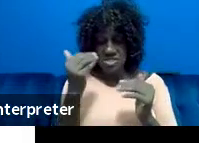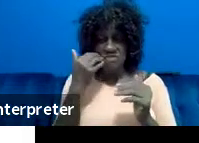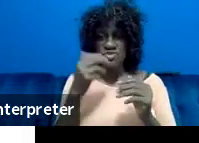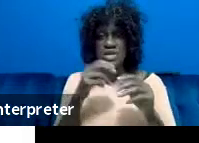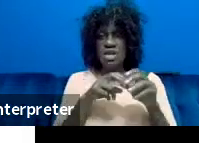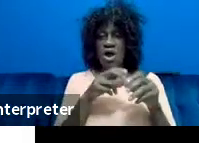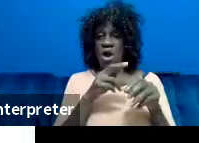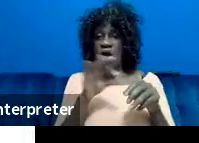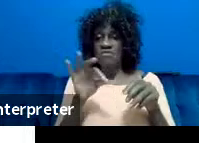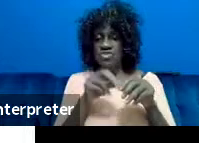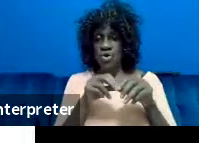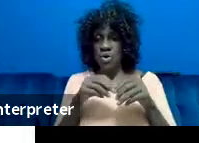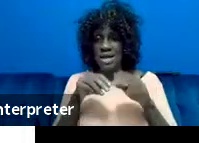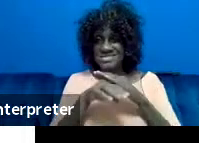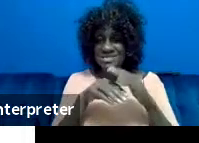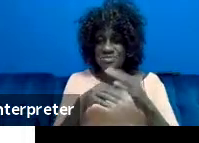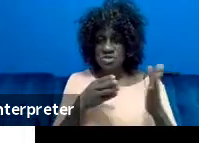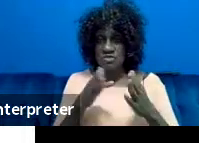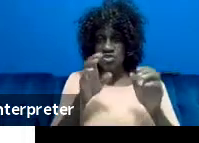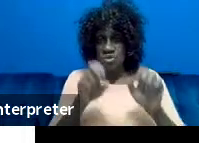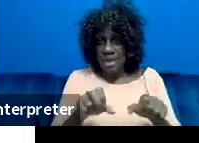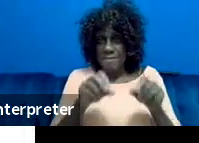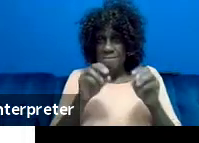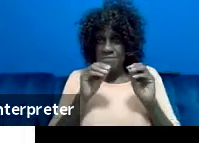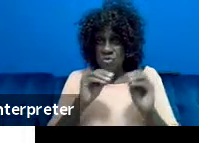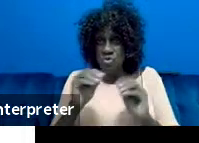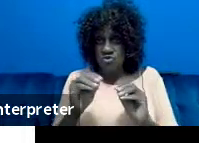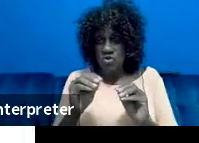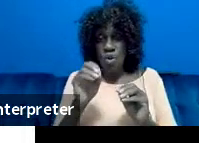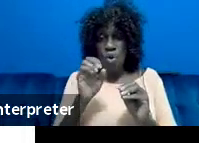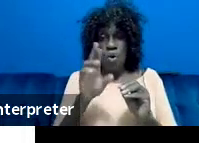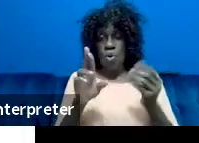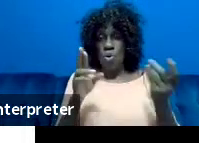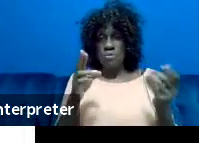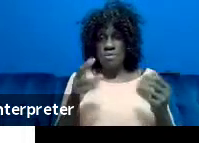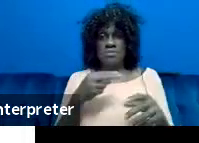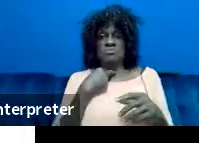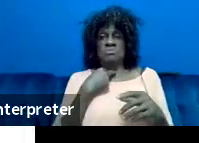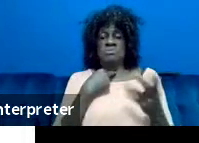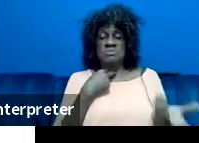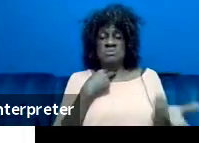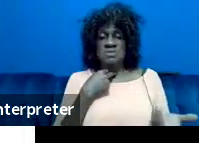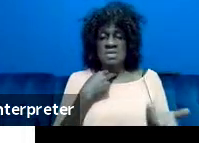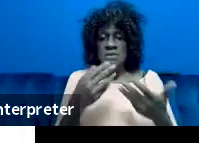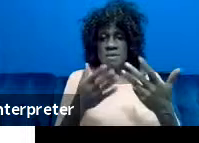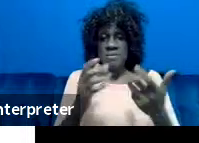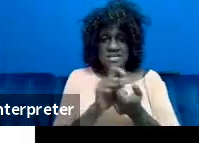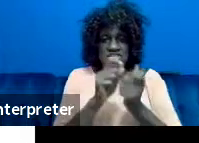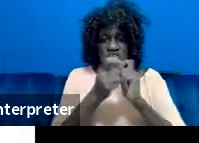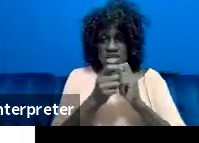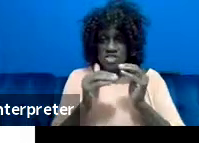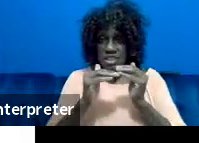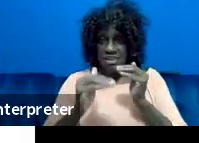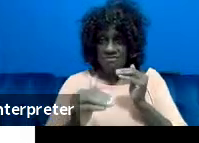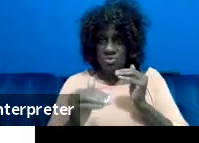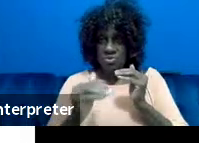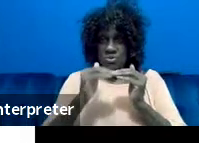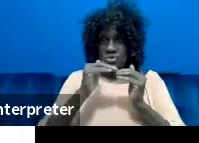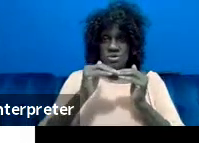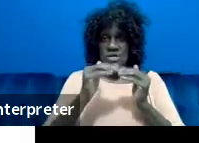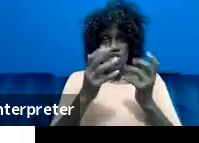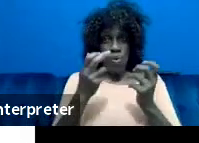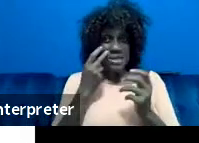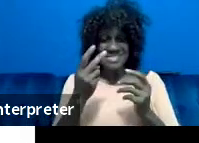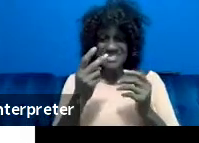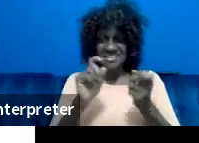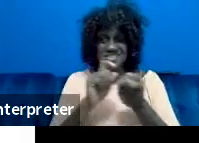your accessible surface, you can move or you may be trapped. Okay, there could be a change in level. We don't want to see a change